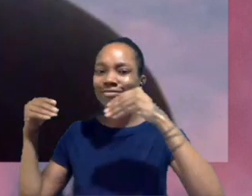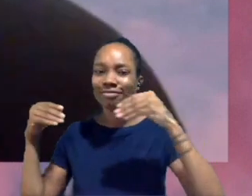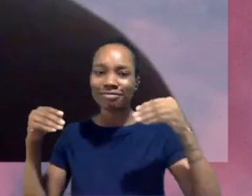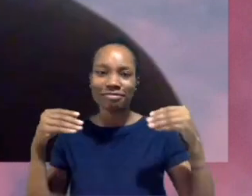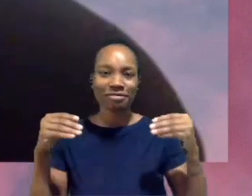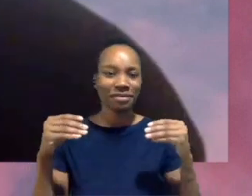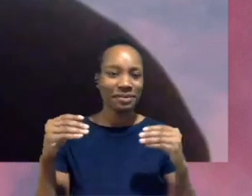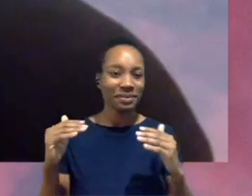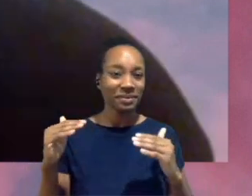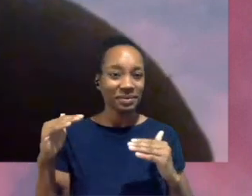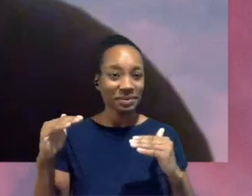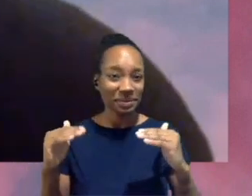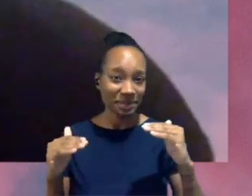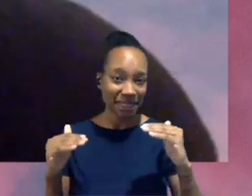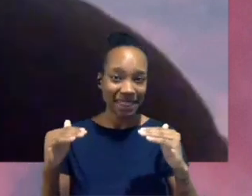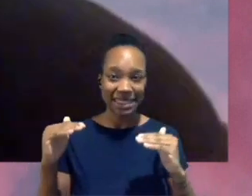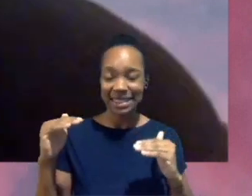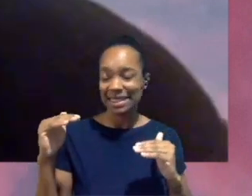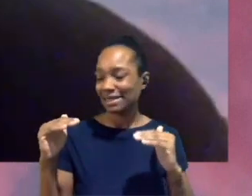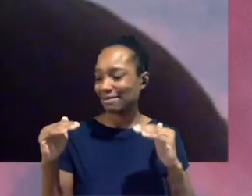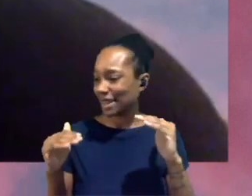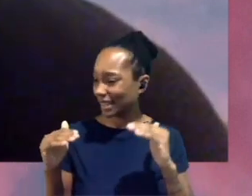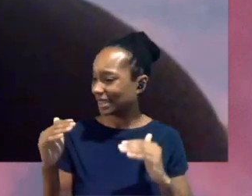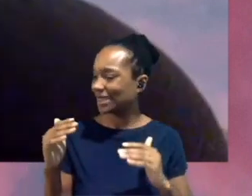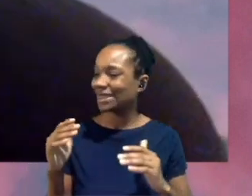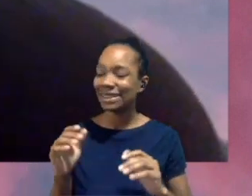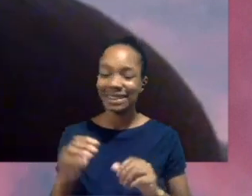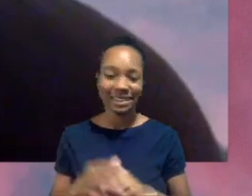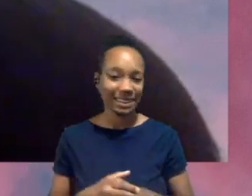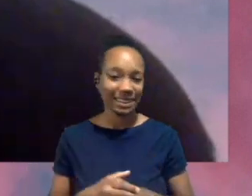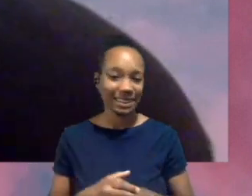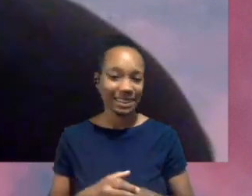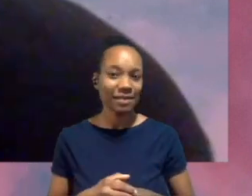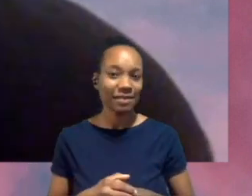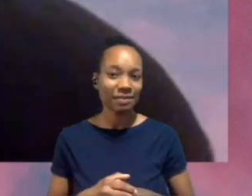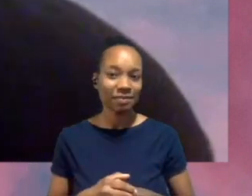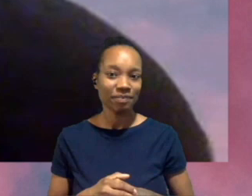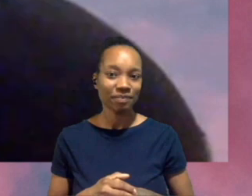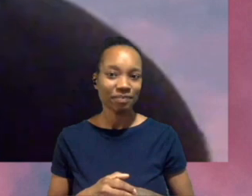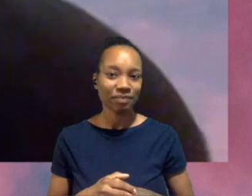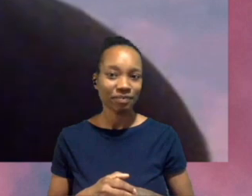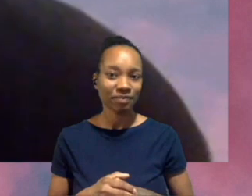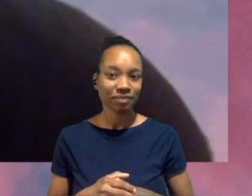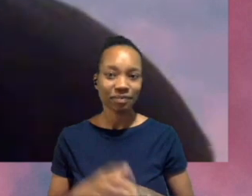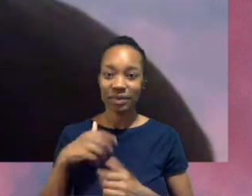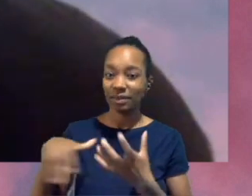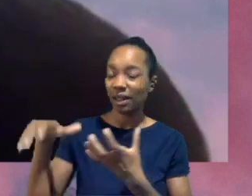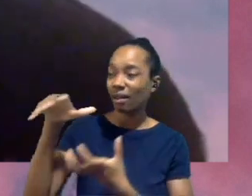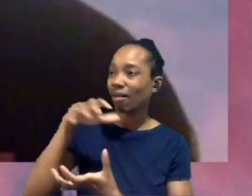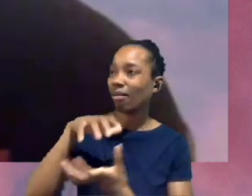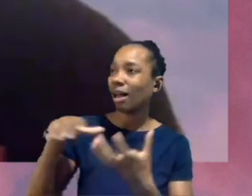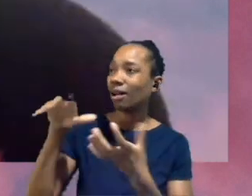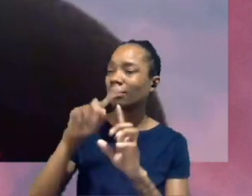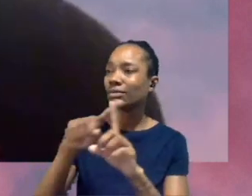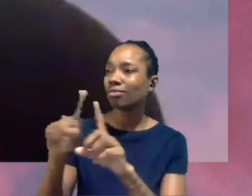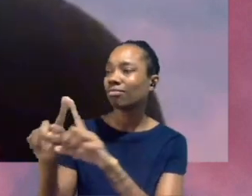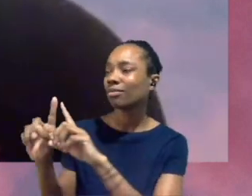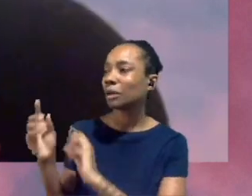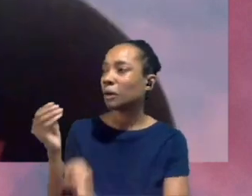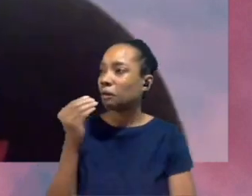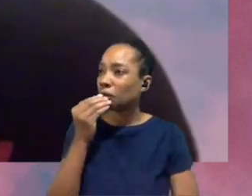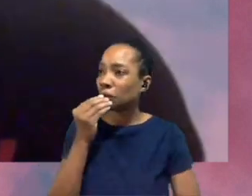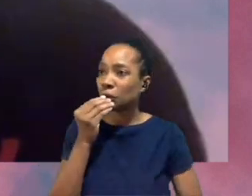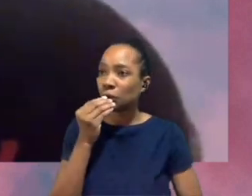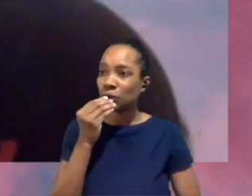are held together by a stick on his back, scoops white silk clouds of tofu, dips his ladle